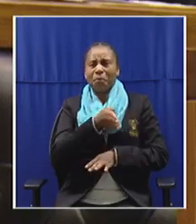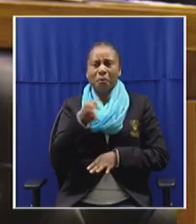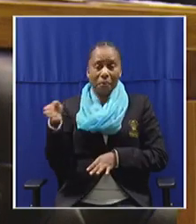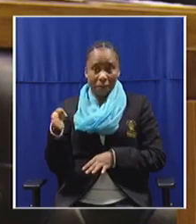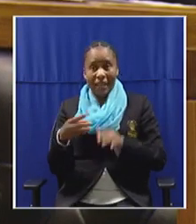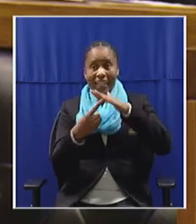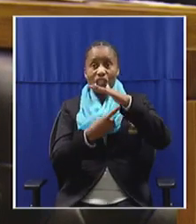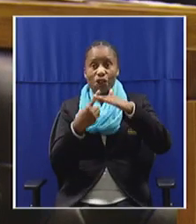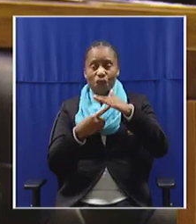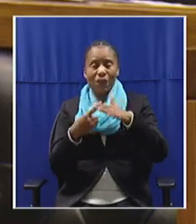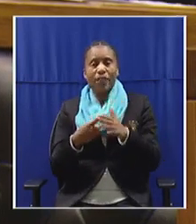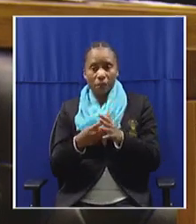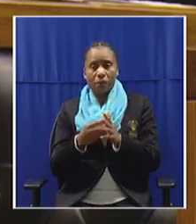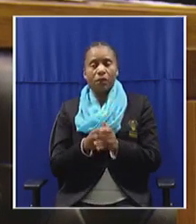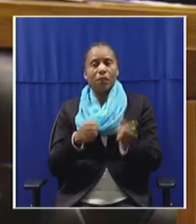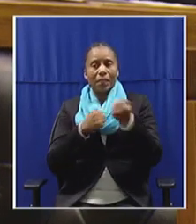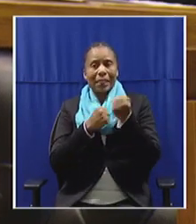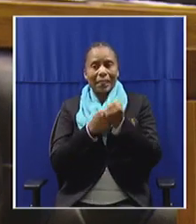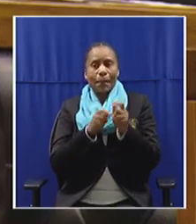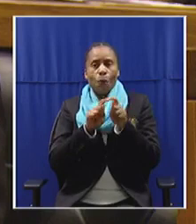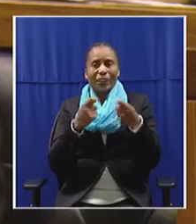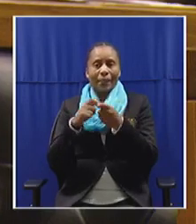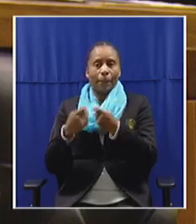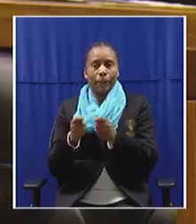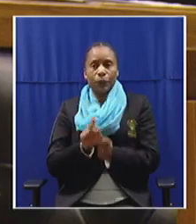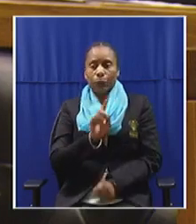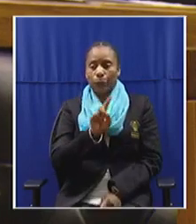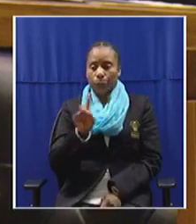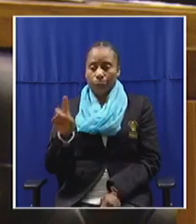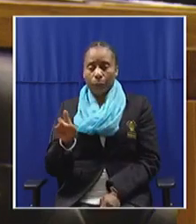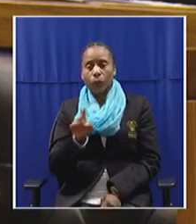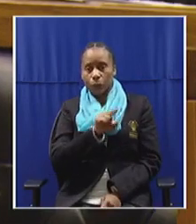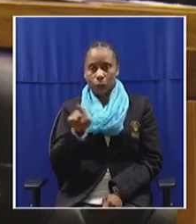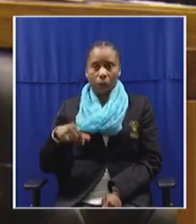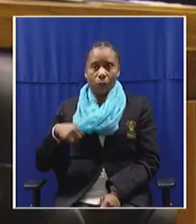support teams, to all those municipalities in question.